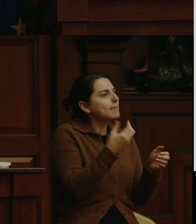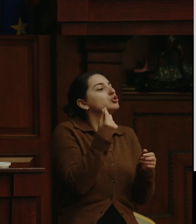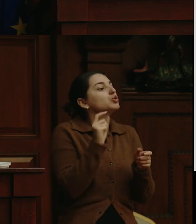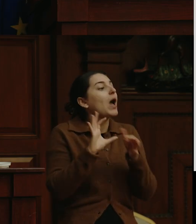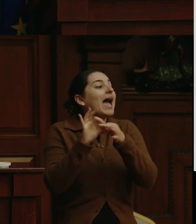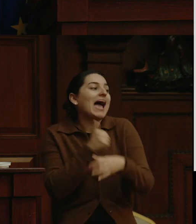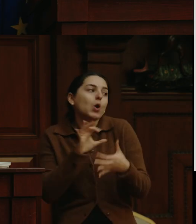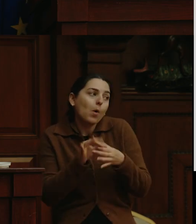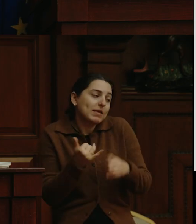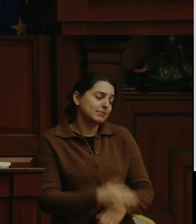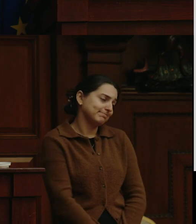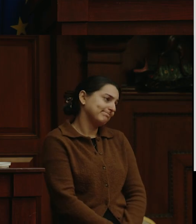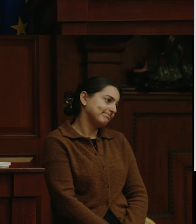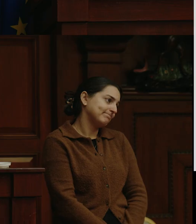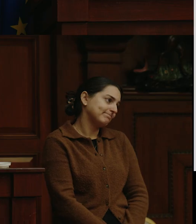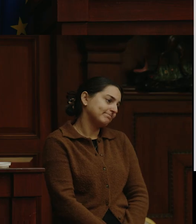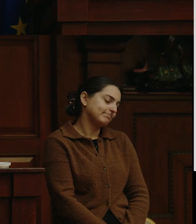appointments.